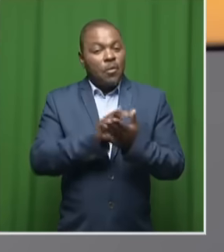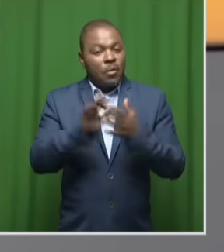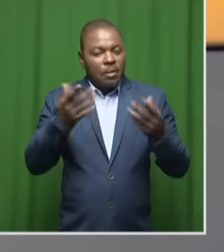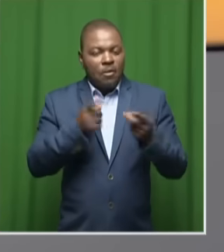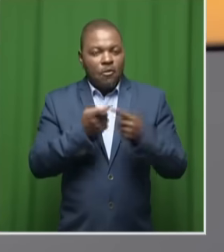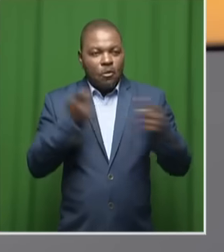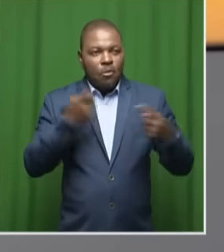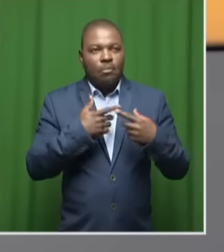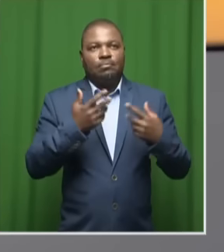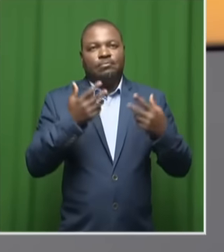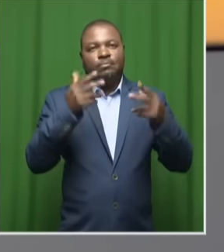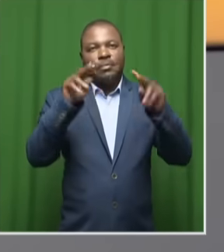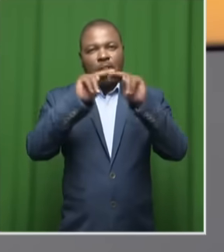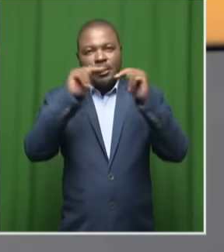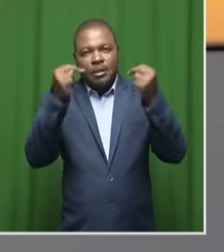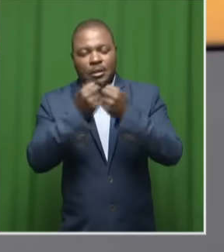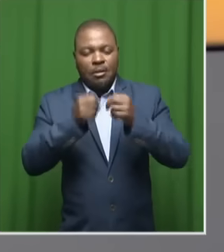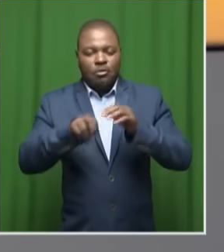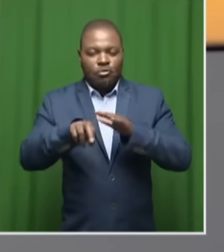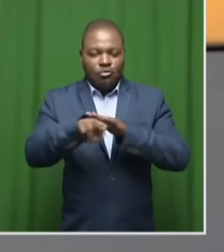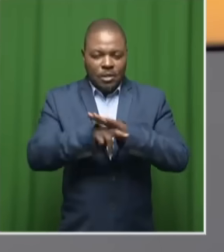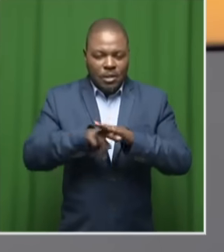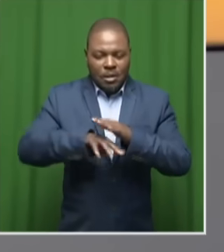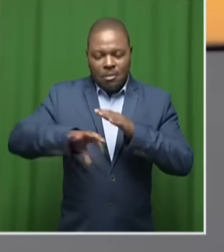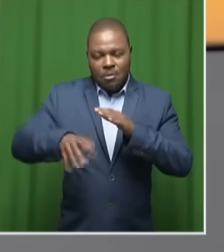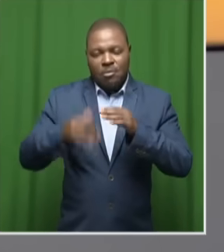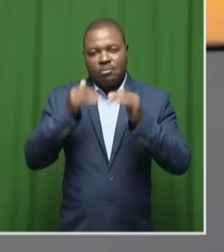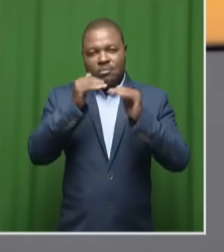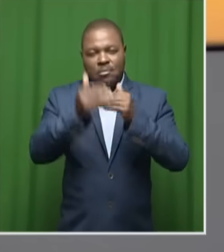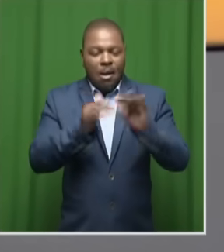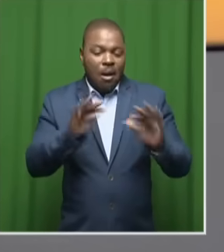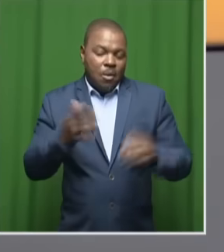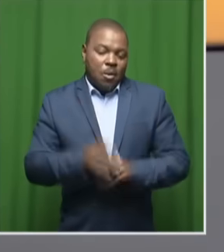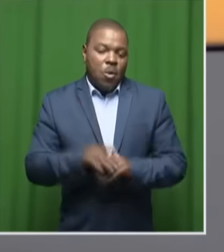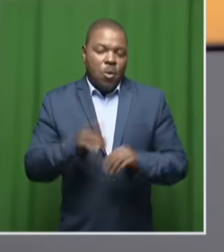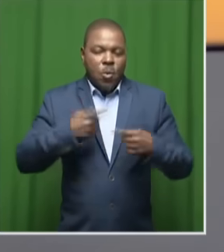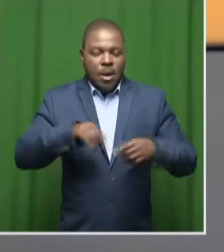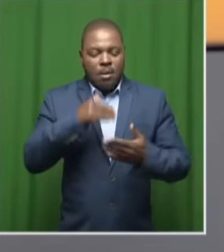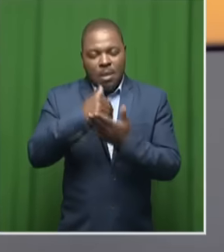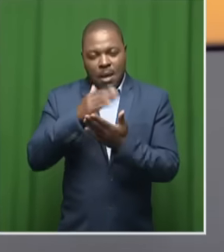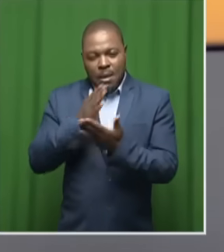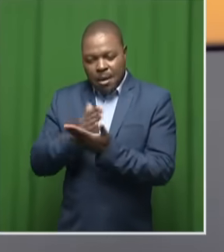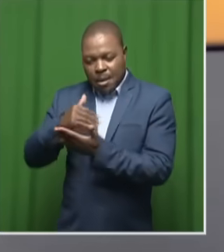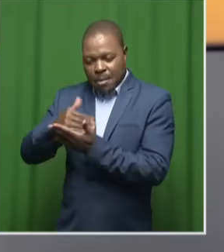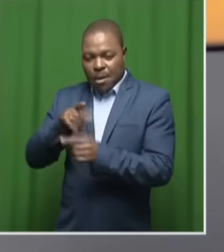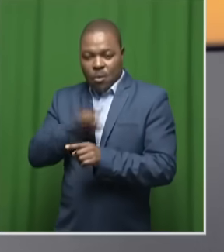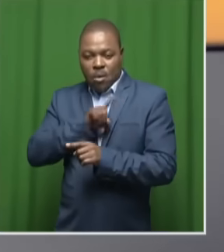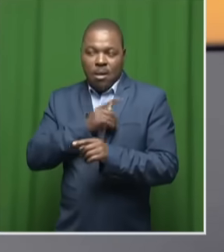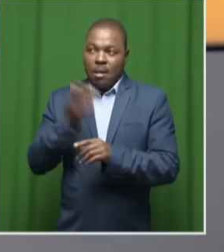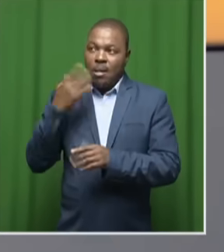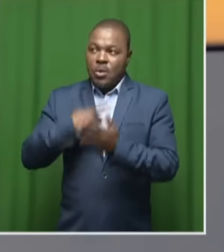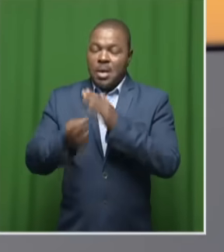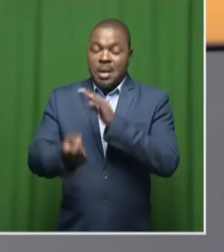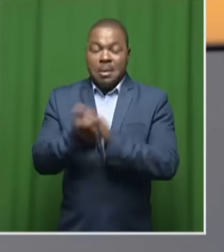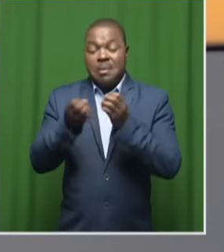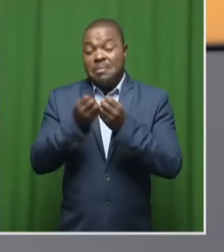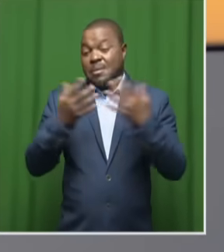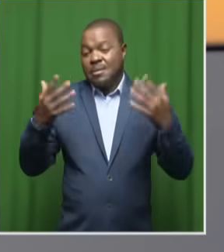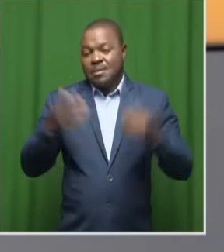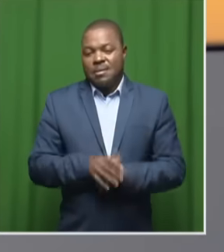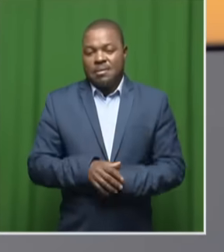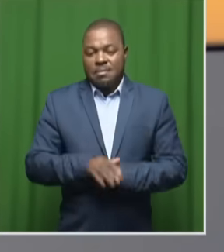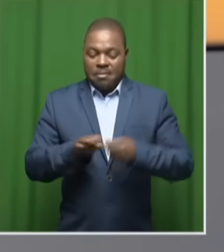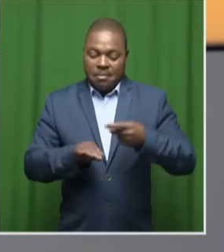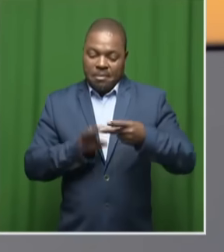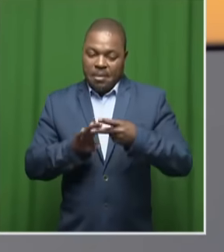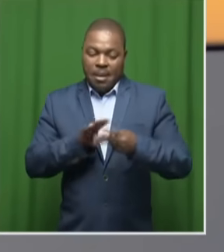regionally and provincially. So let's just break it down for you, because I know that so much has happened this last week, including the announcement from